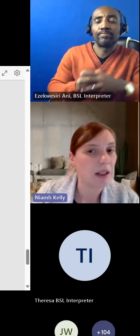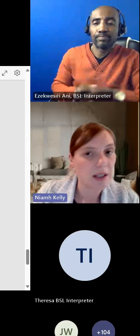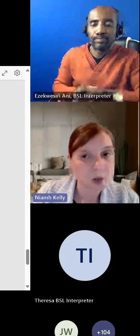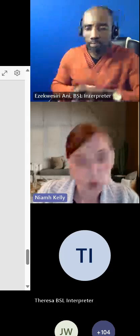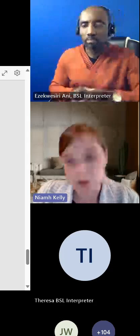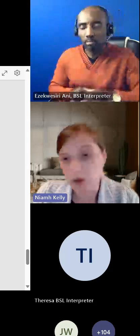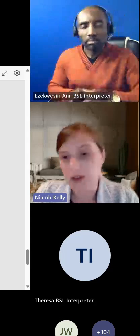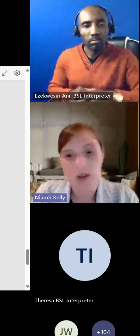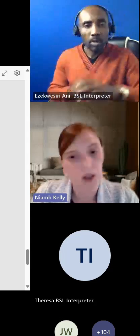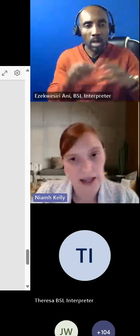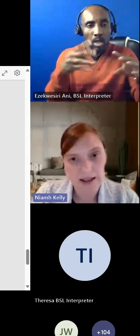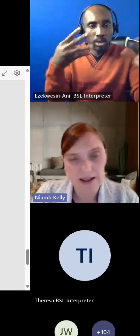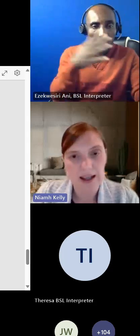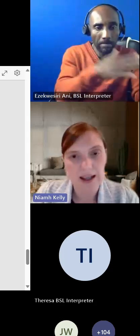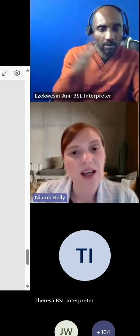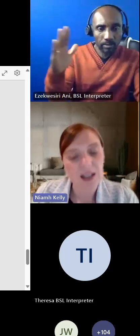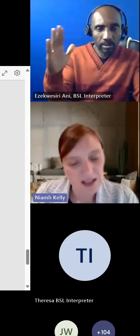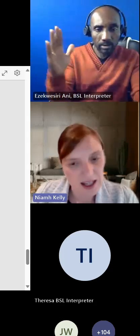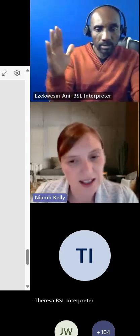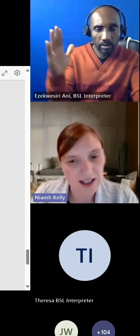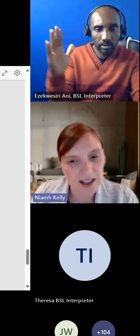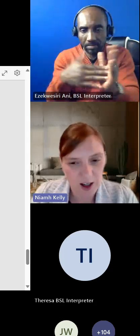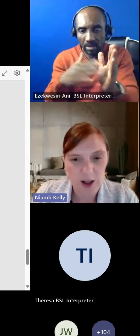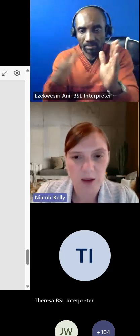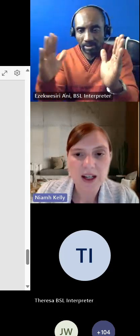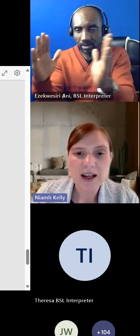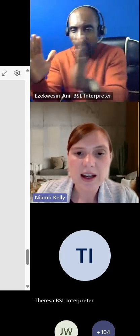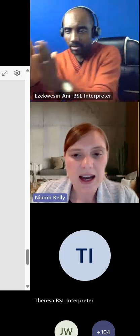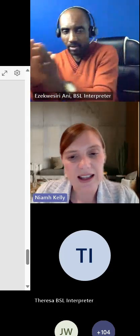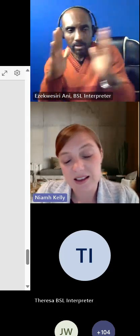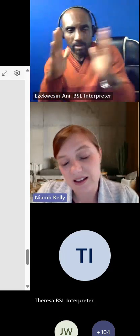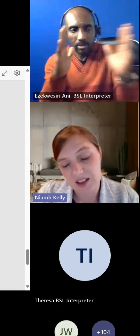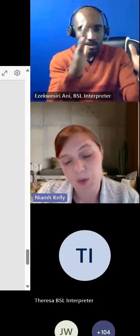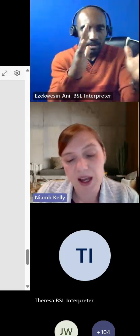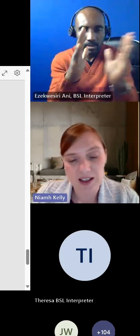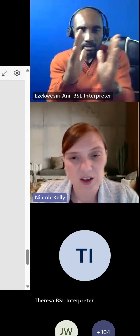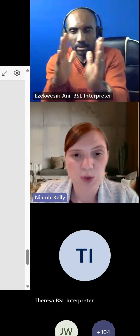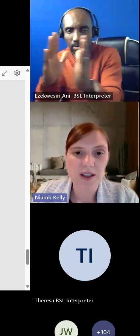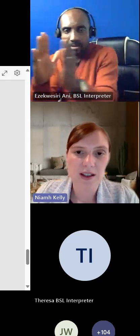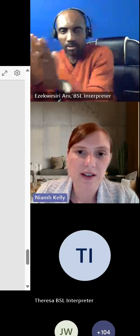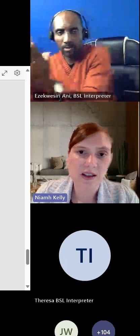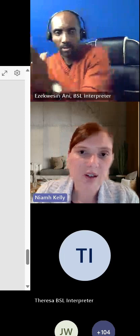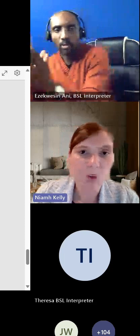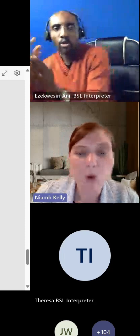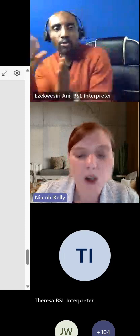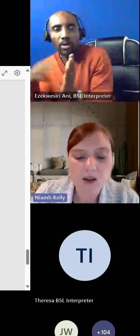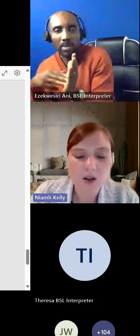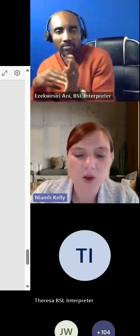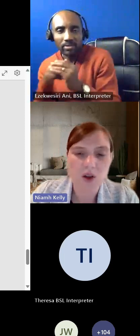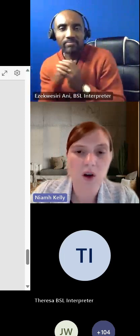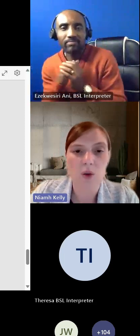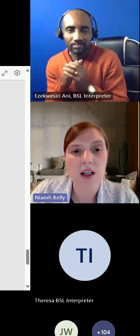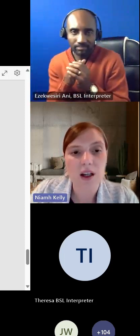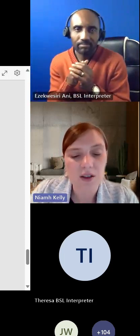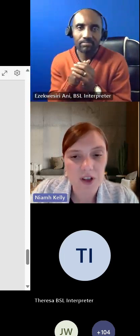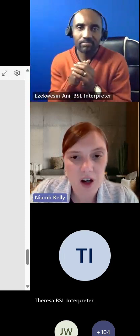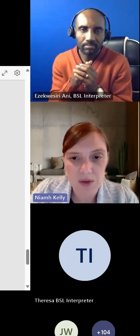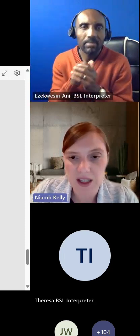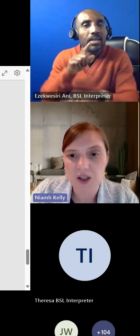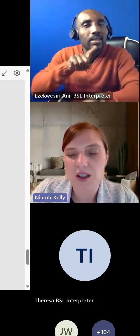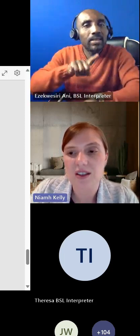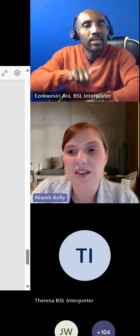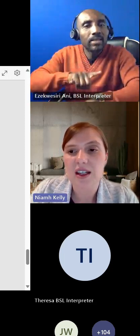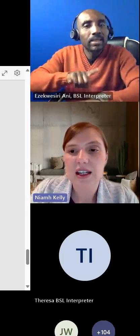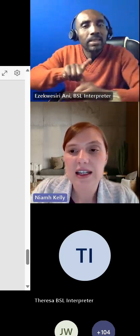9 months maybe to 3 months or less. And that can take a long time. And that depends on the process. What we also saw was a lot